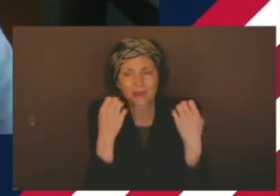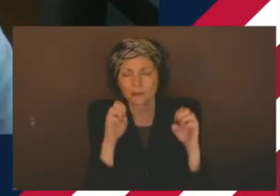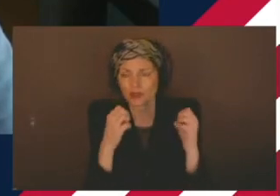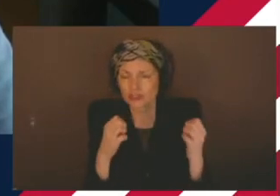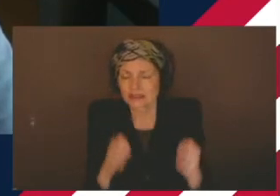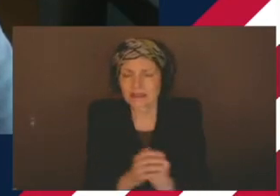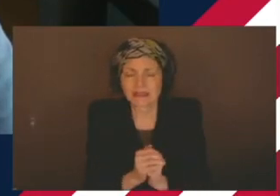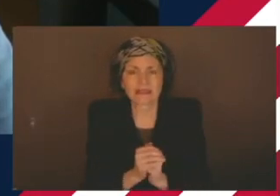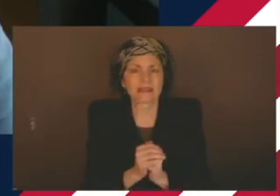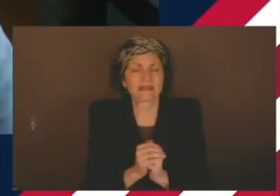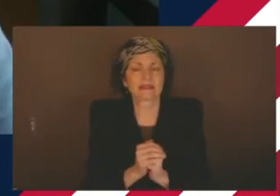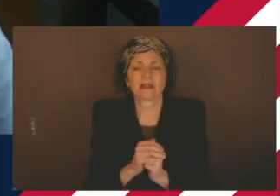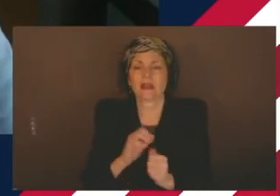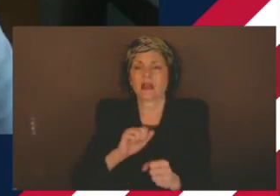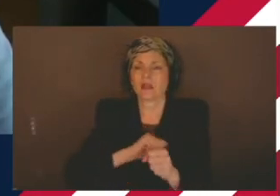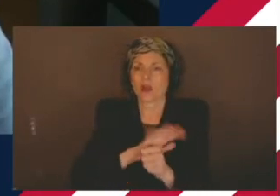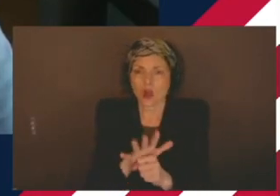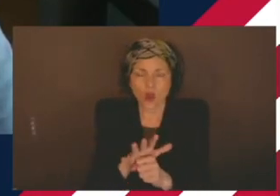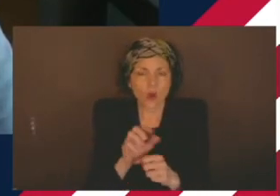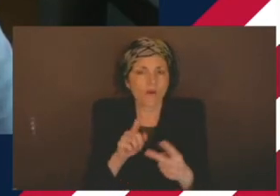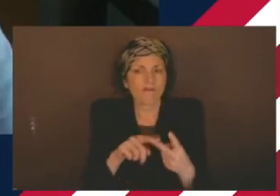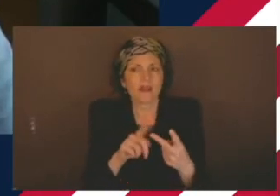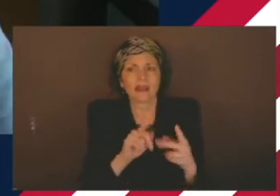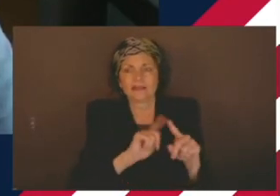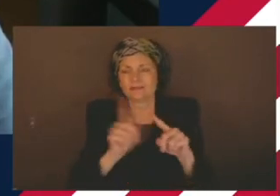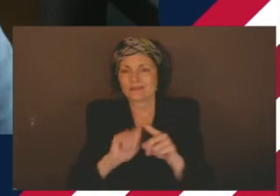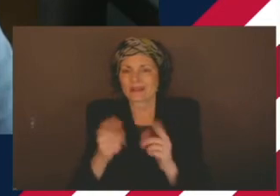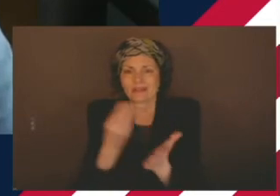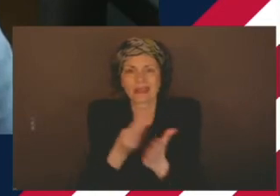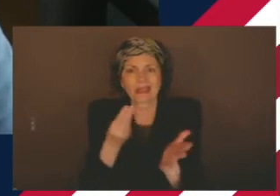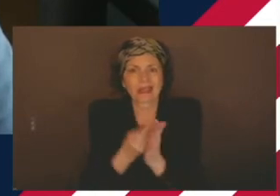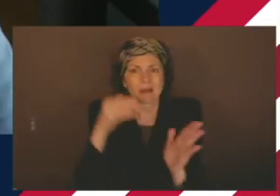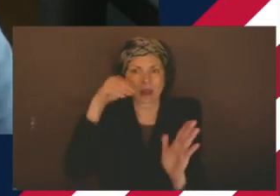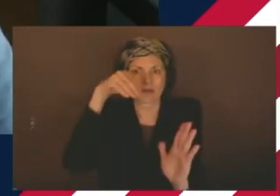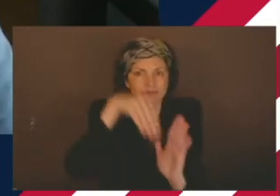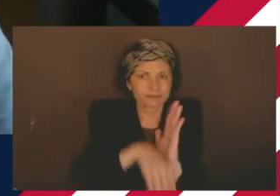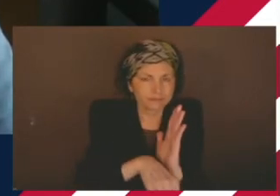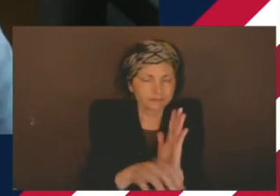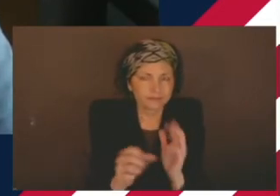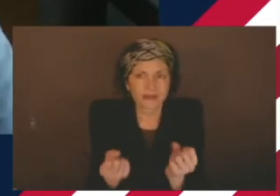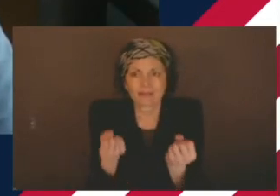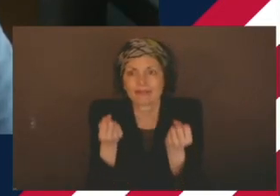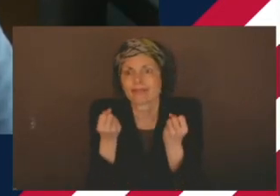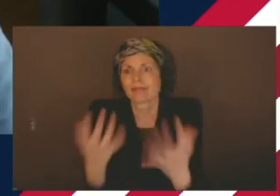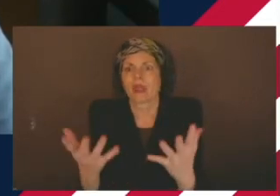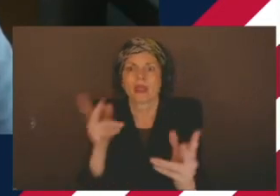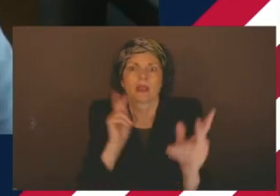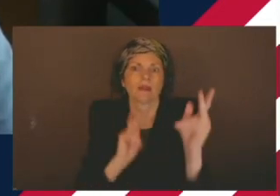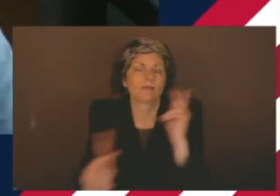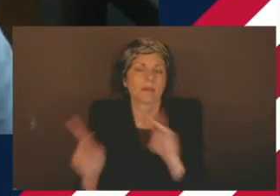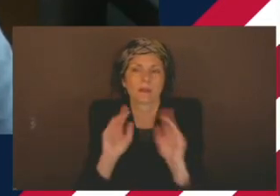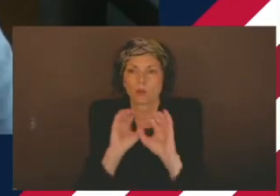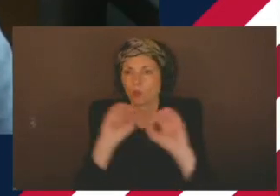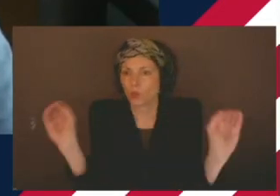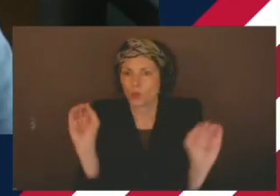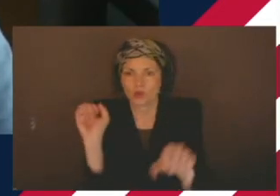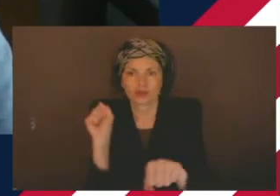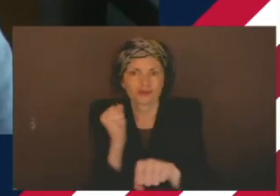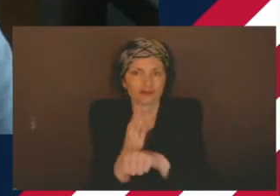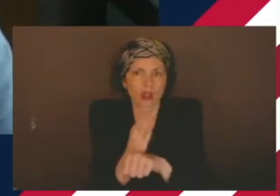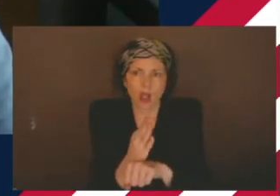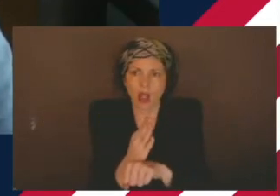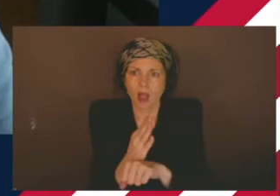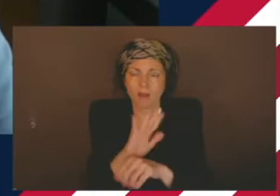COVID-19 pandemic, an epic economic downturn with tens of millions unemployed. All this compounds and exposes